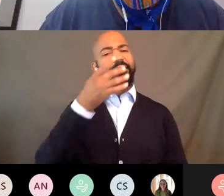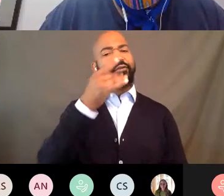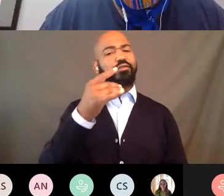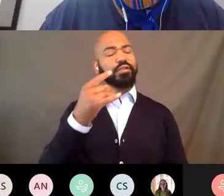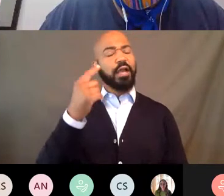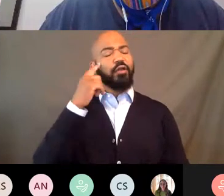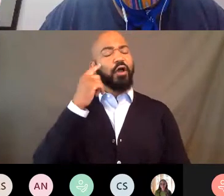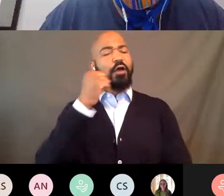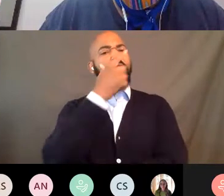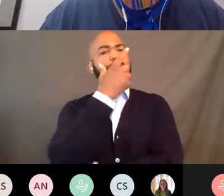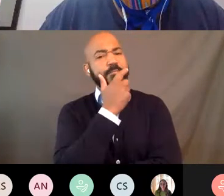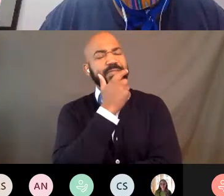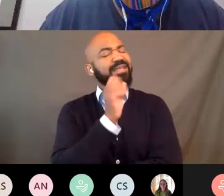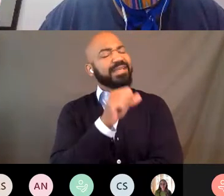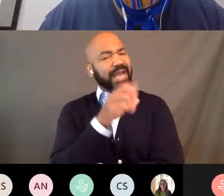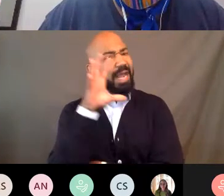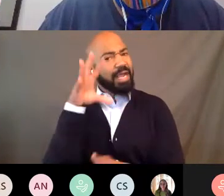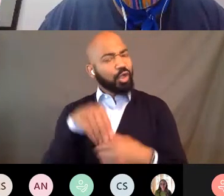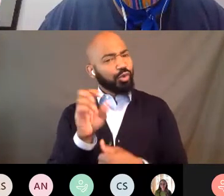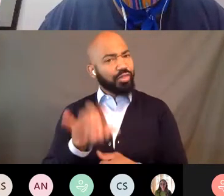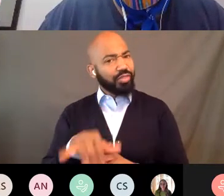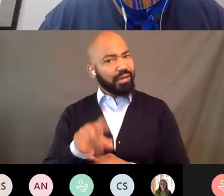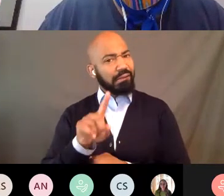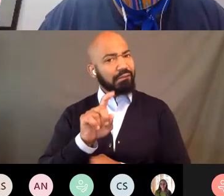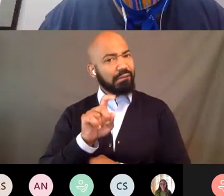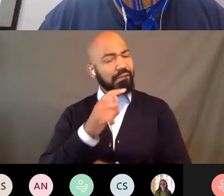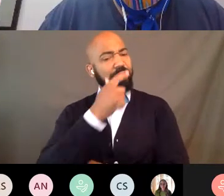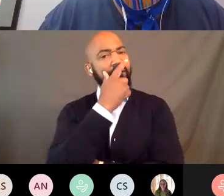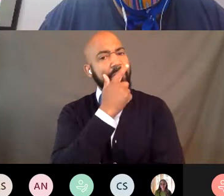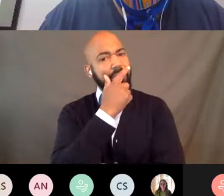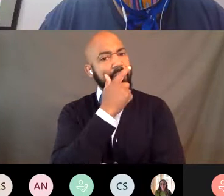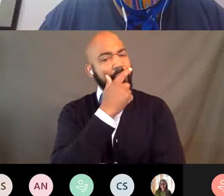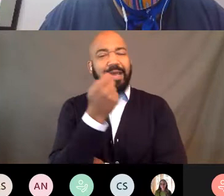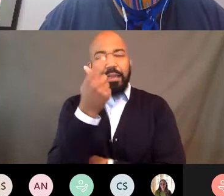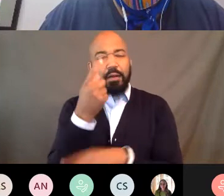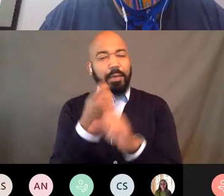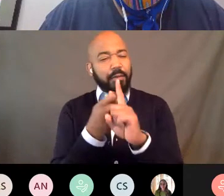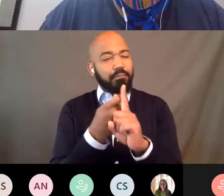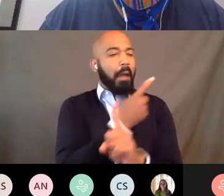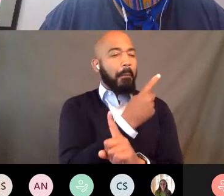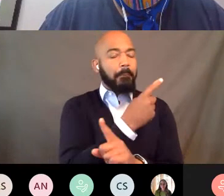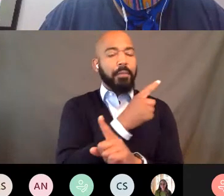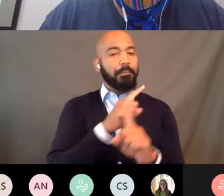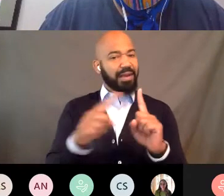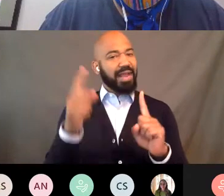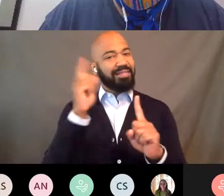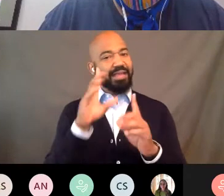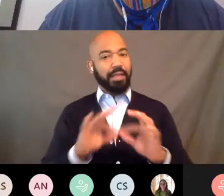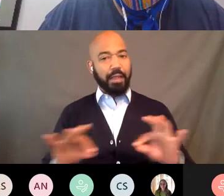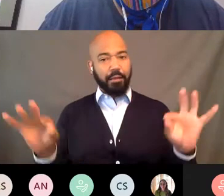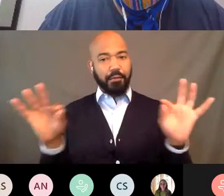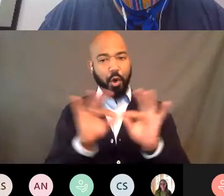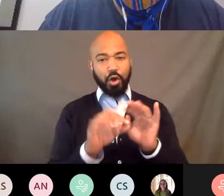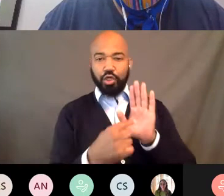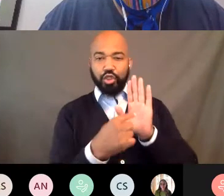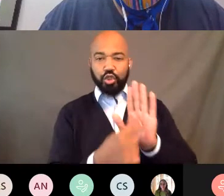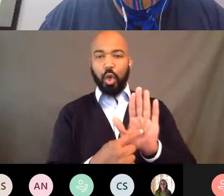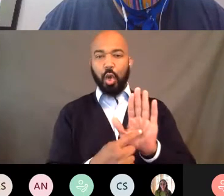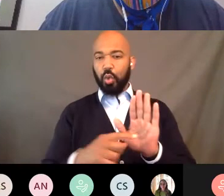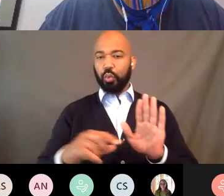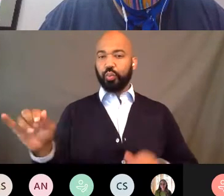like, can I include that? But it was kind of a tangent, but I thought it'd be also important to also